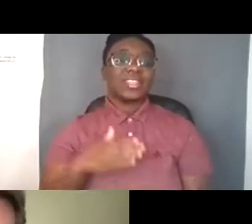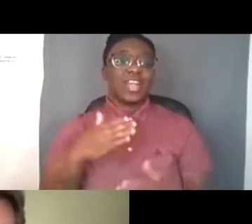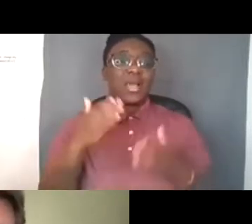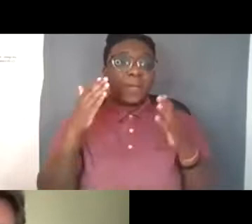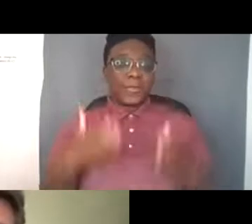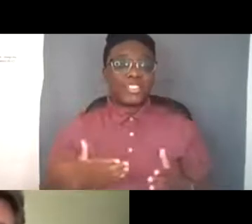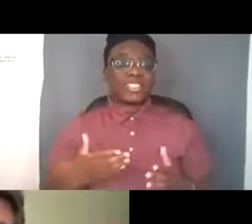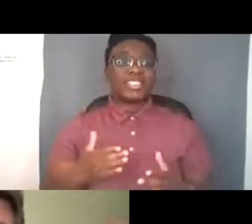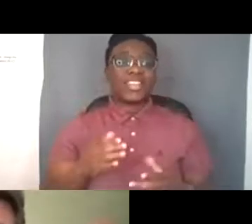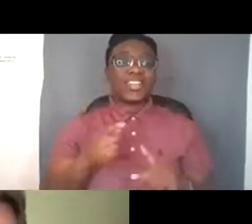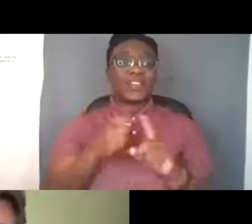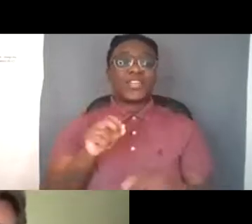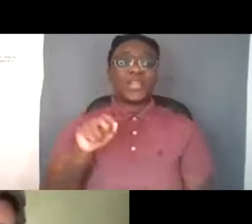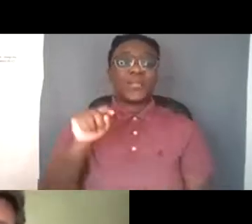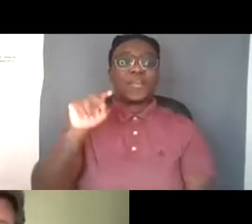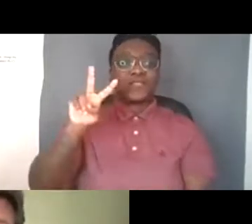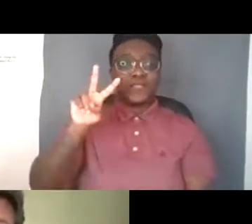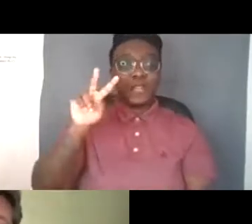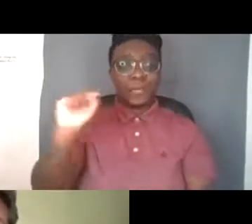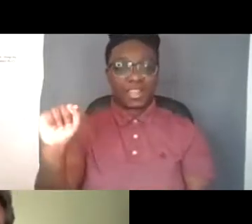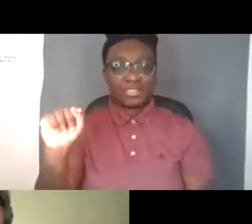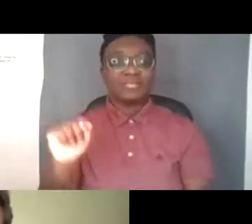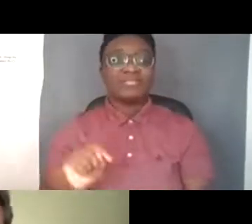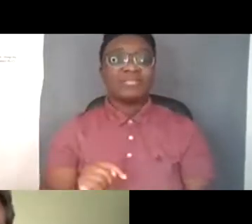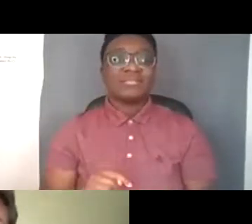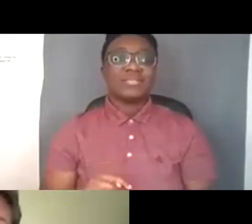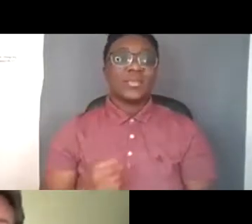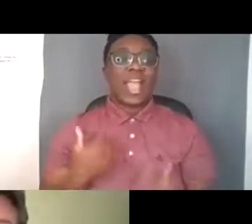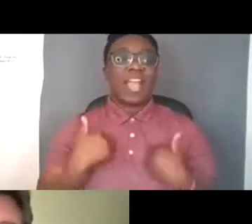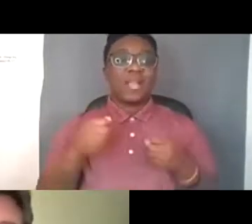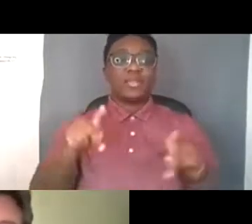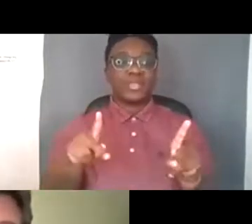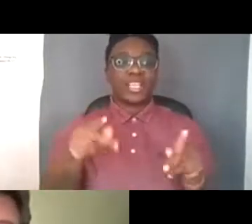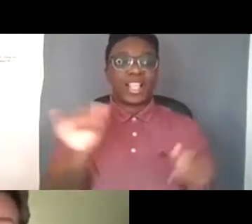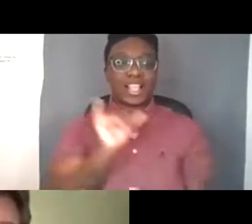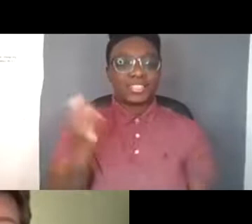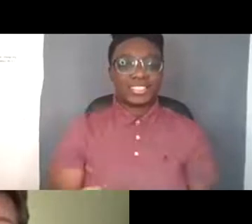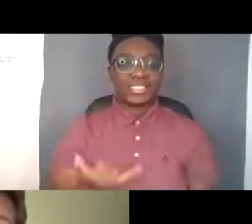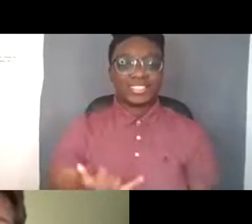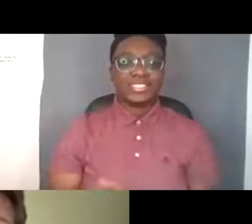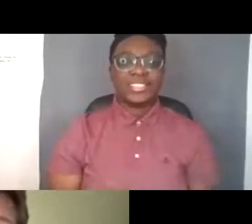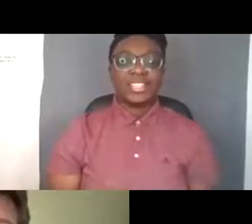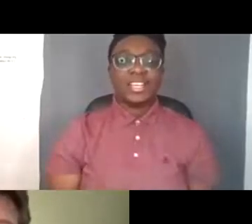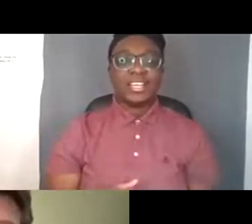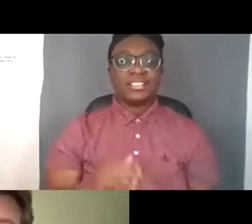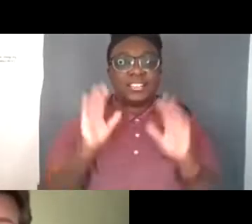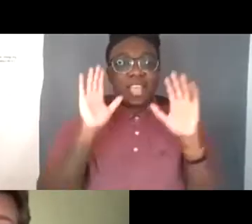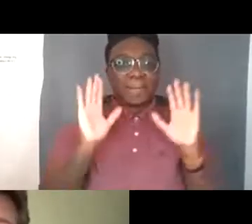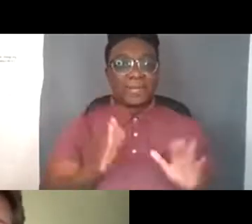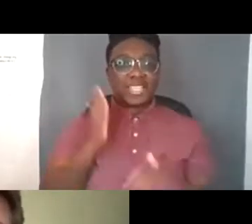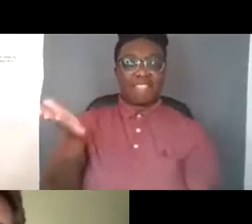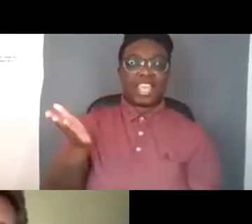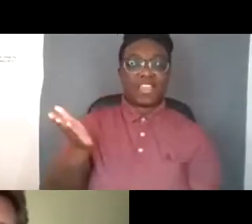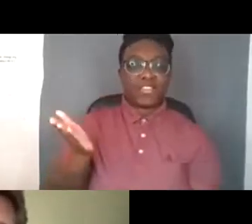chance of meeting Mrs. B. Aren't you lucky to live in Vermont? Yeah. Yeah, it's lovely there.